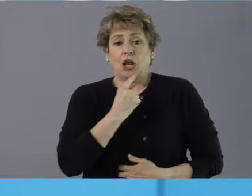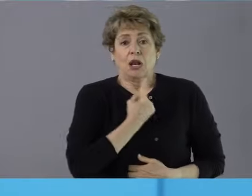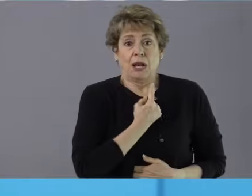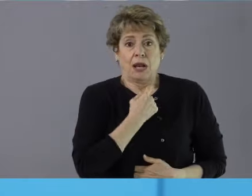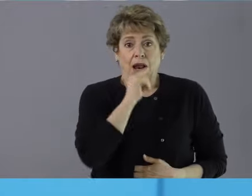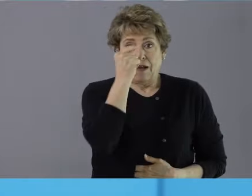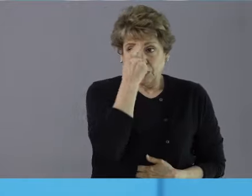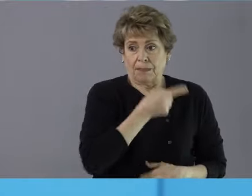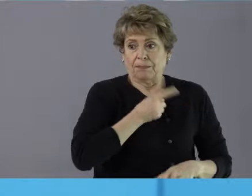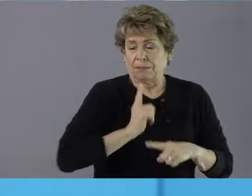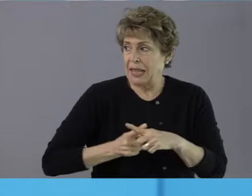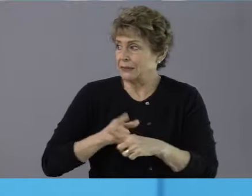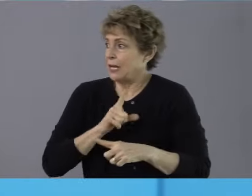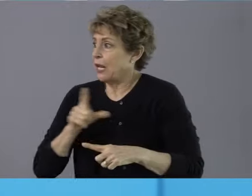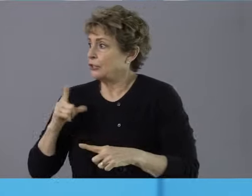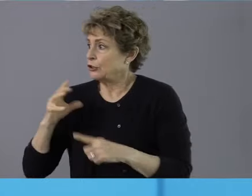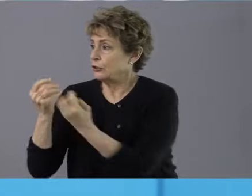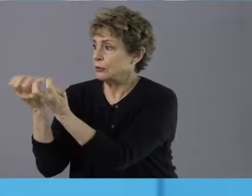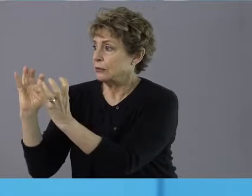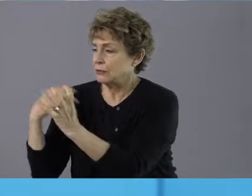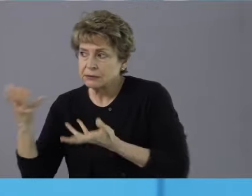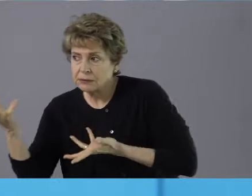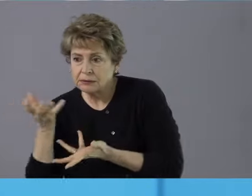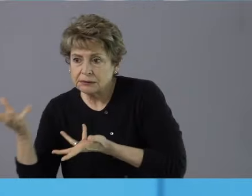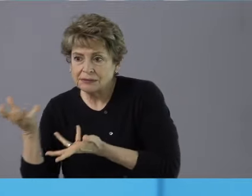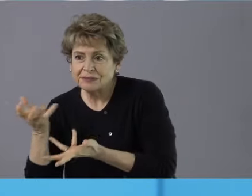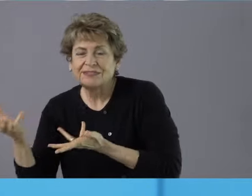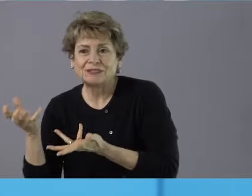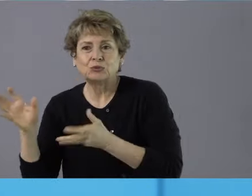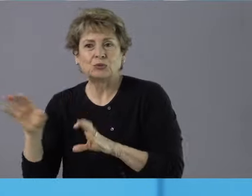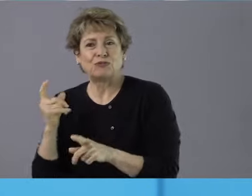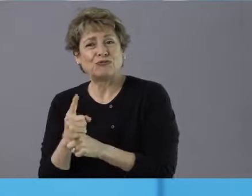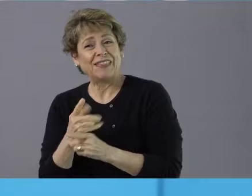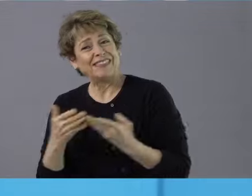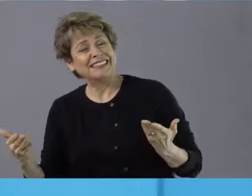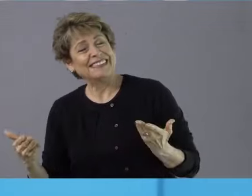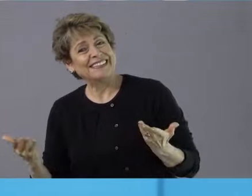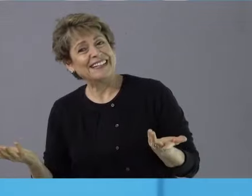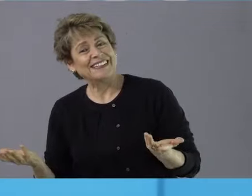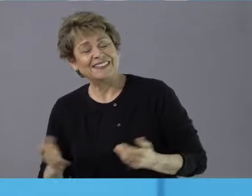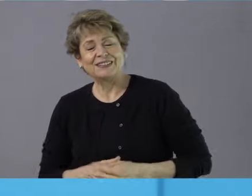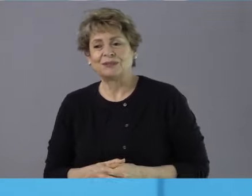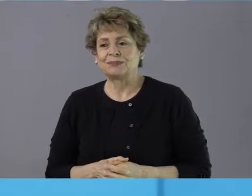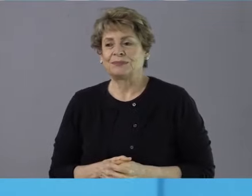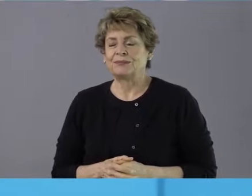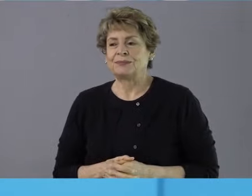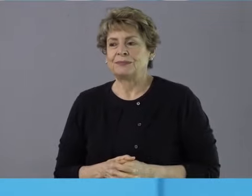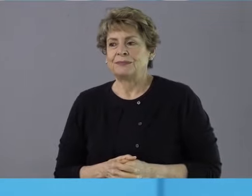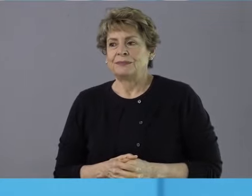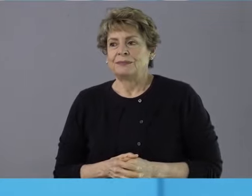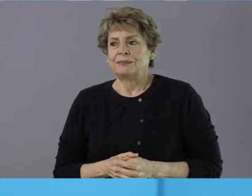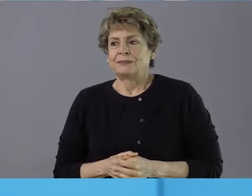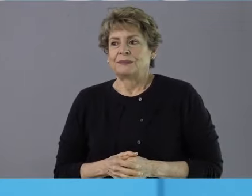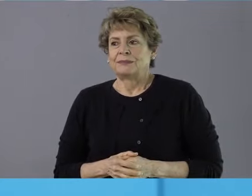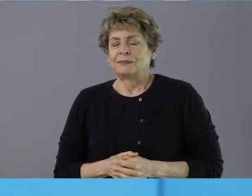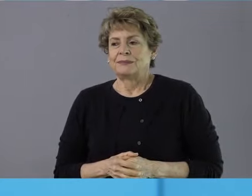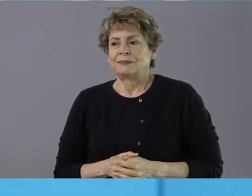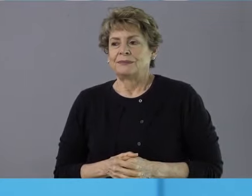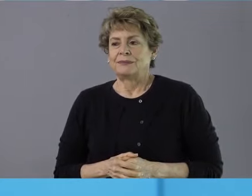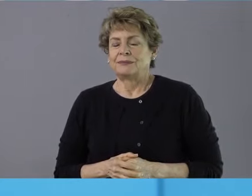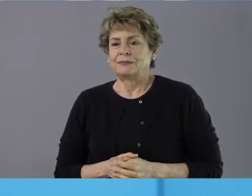things that are measurable and that will make a difference. 3 of them we can do by and large through